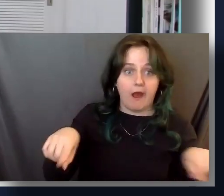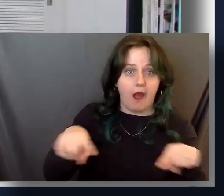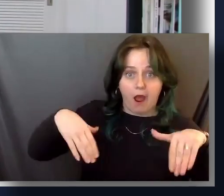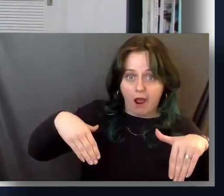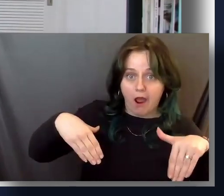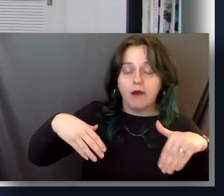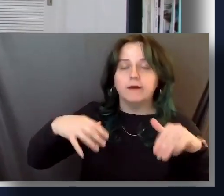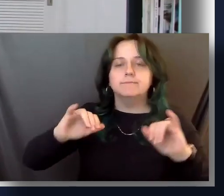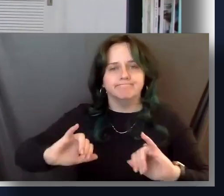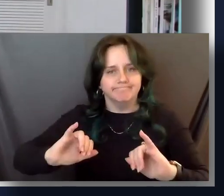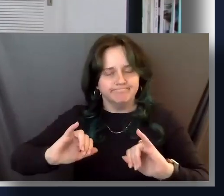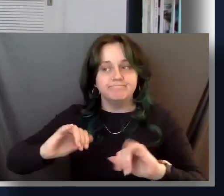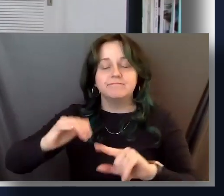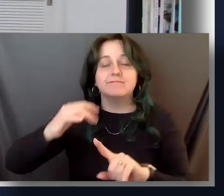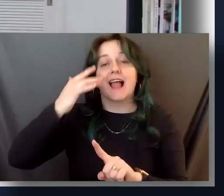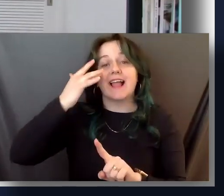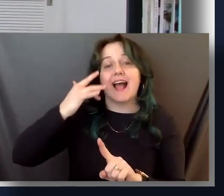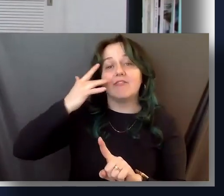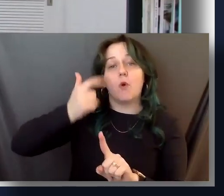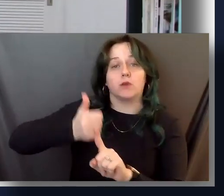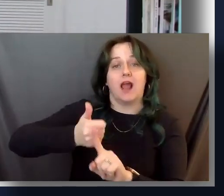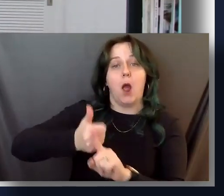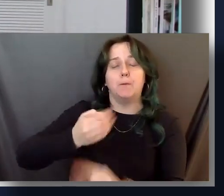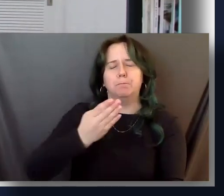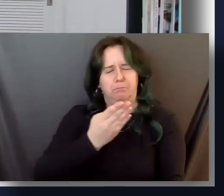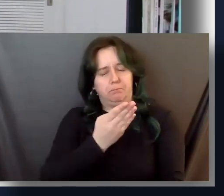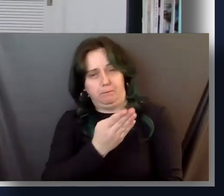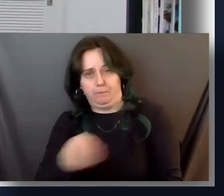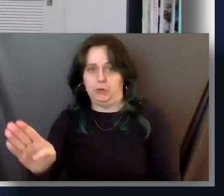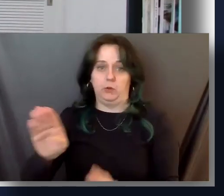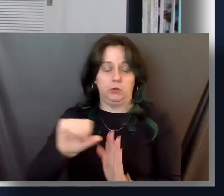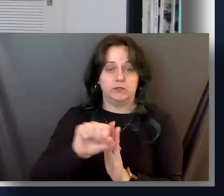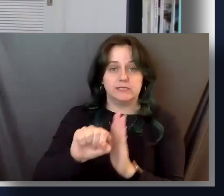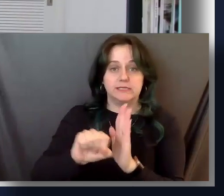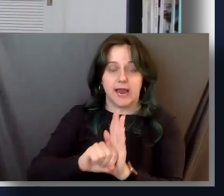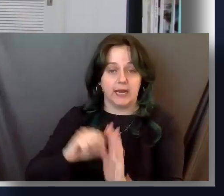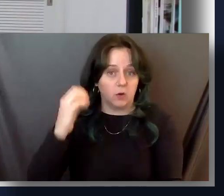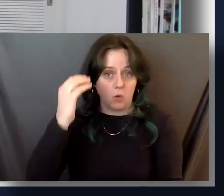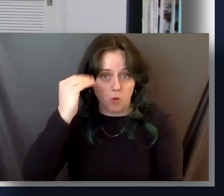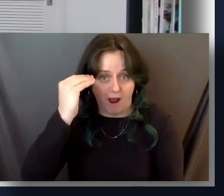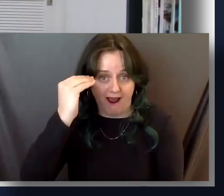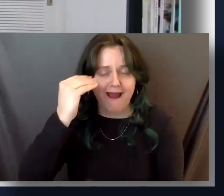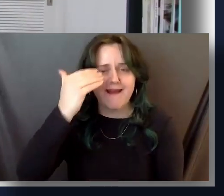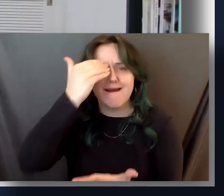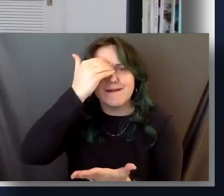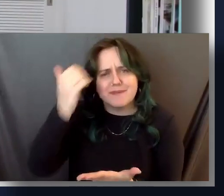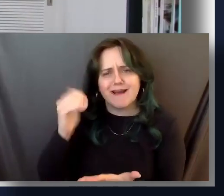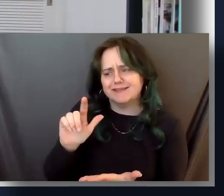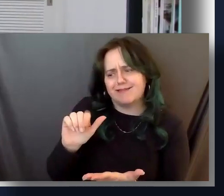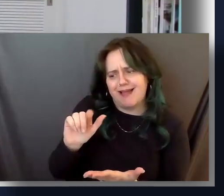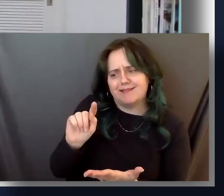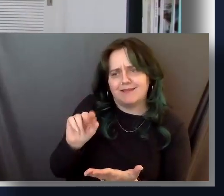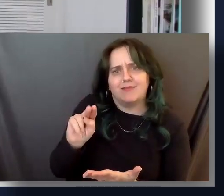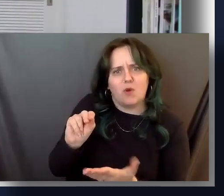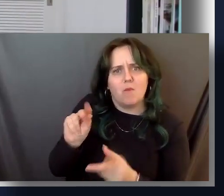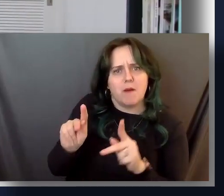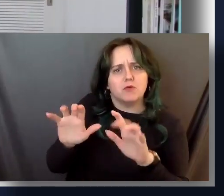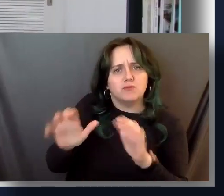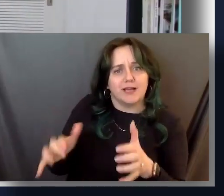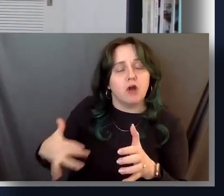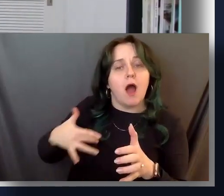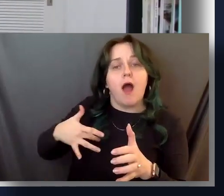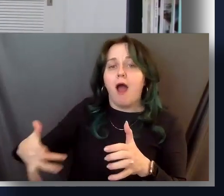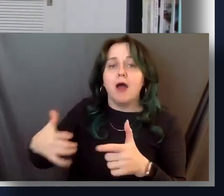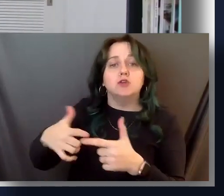the big reasons California is such a deep blue state is because the Latino